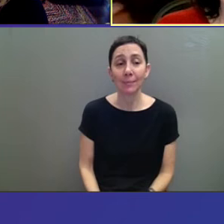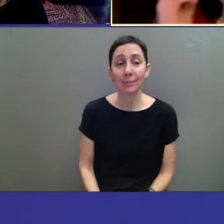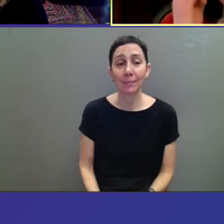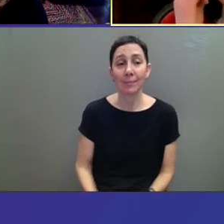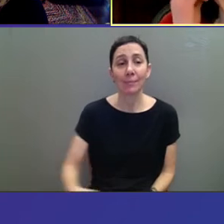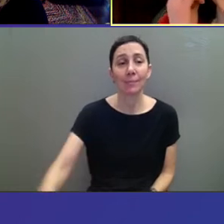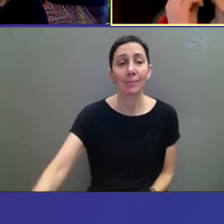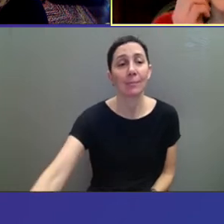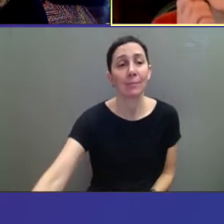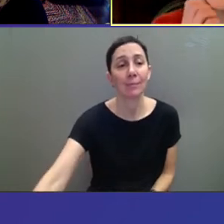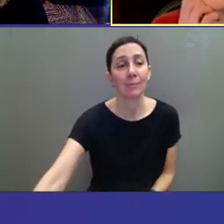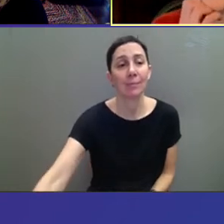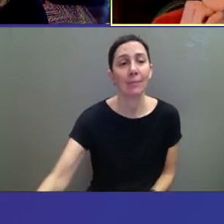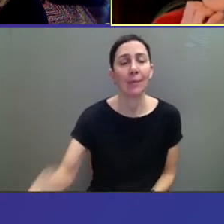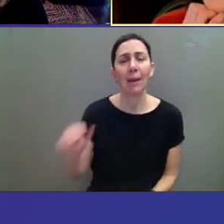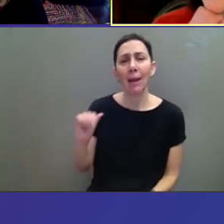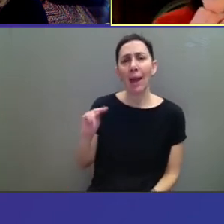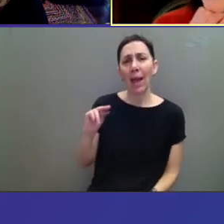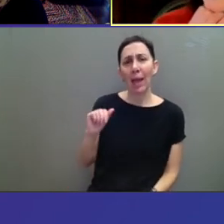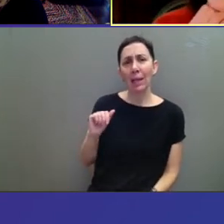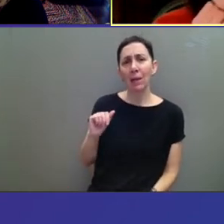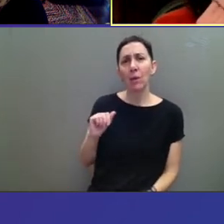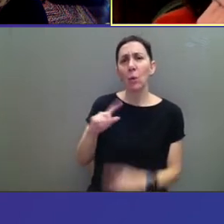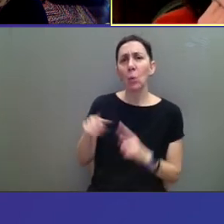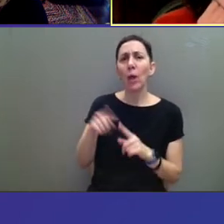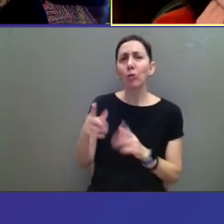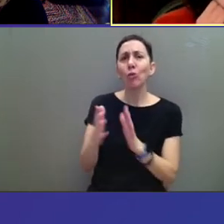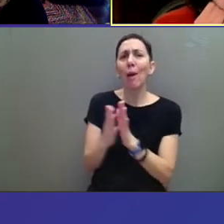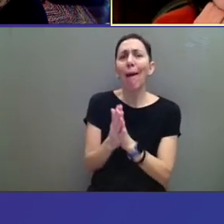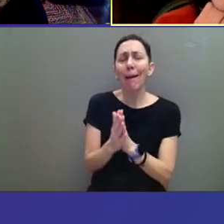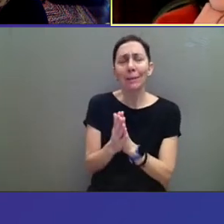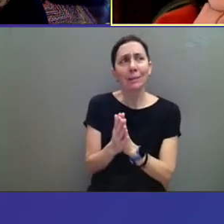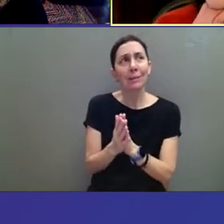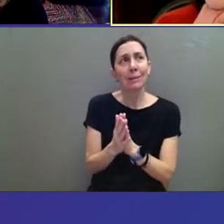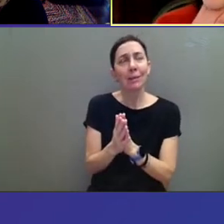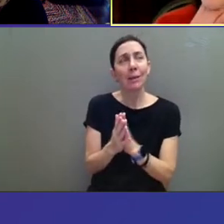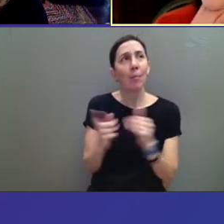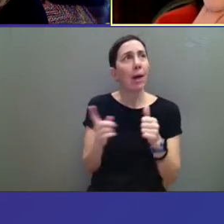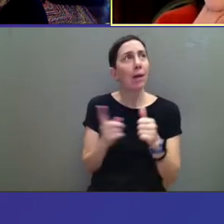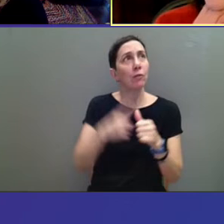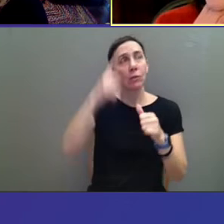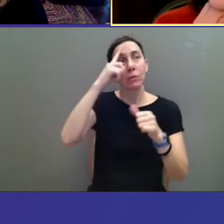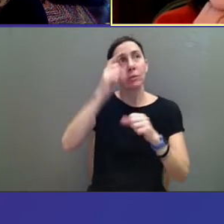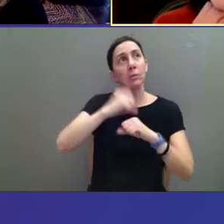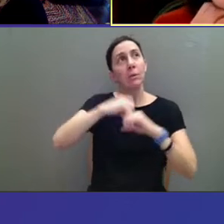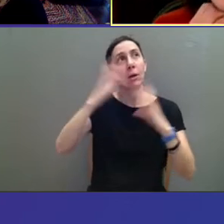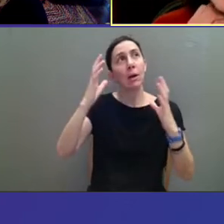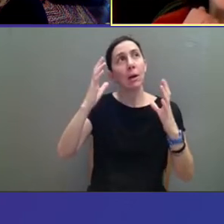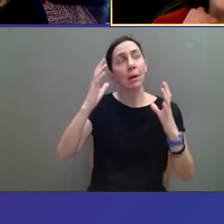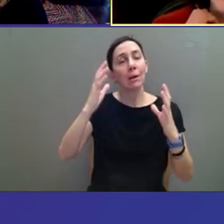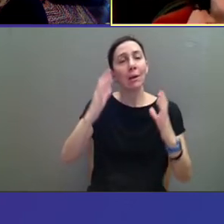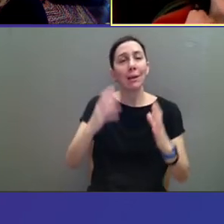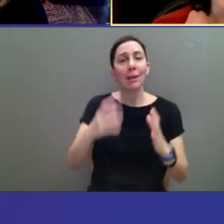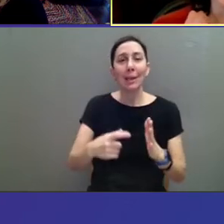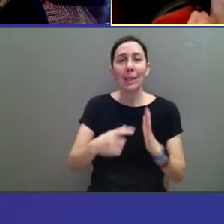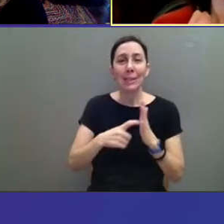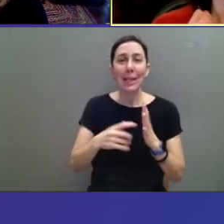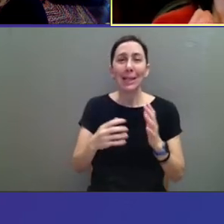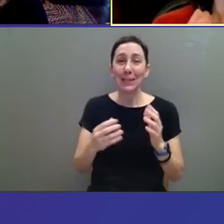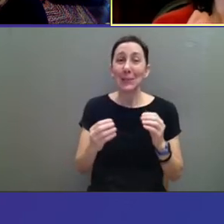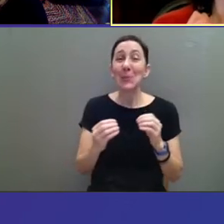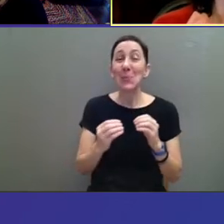Well, when you posed that question a couple minutes ago, Alejandra, my first thought was it takes more than a blank